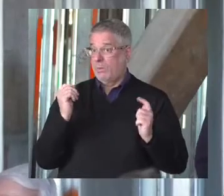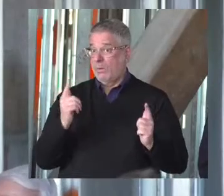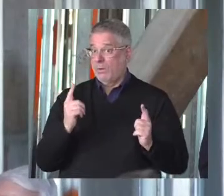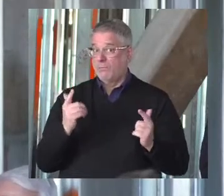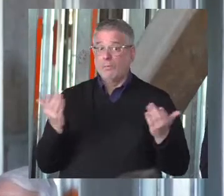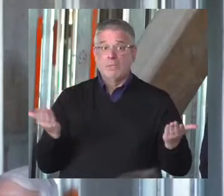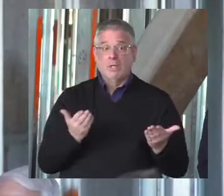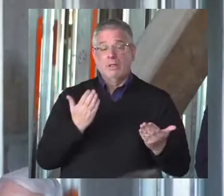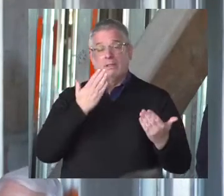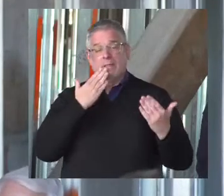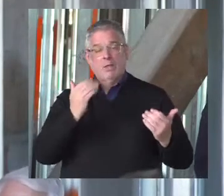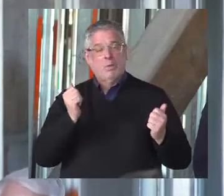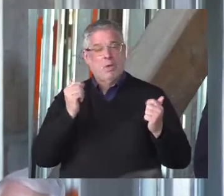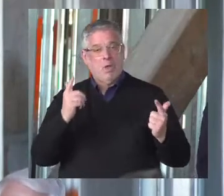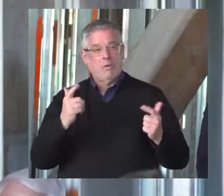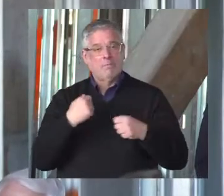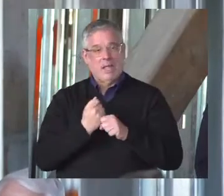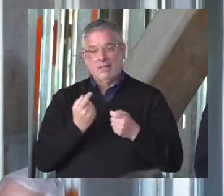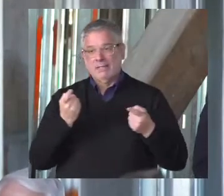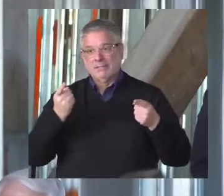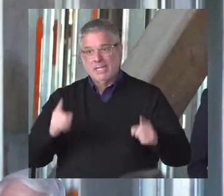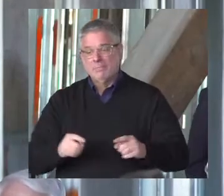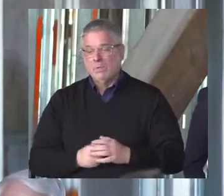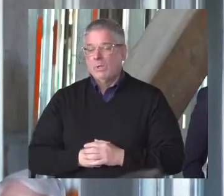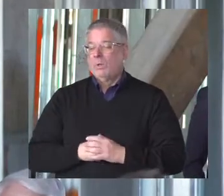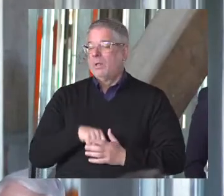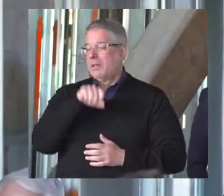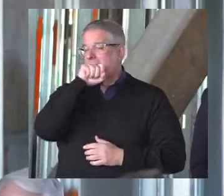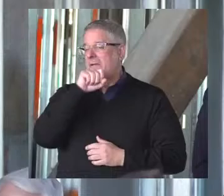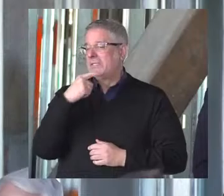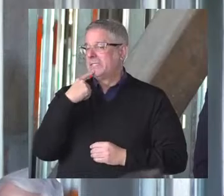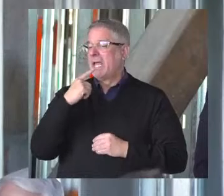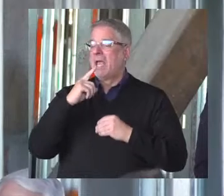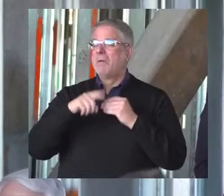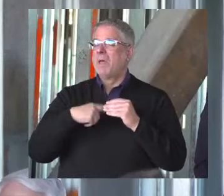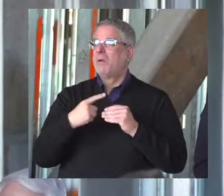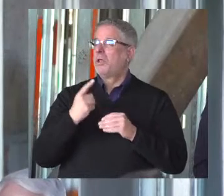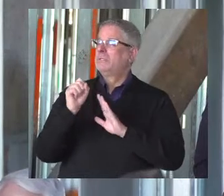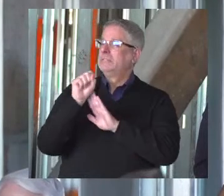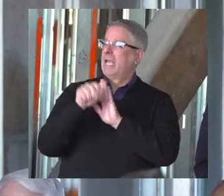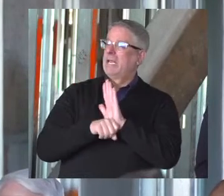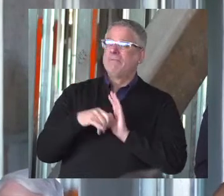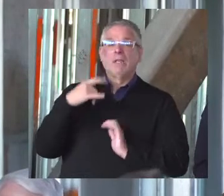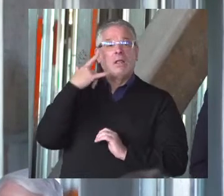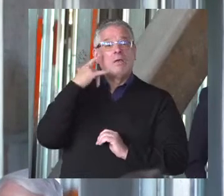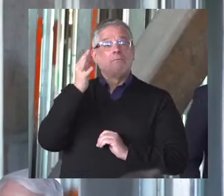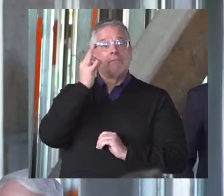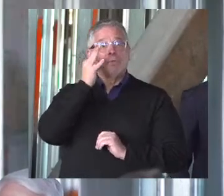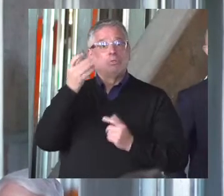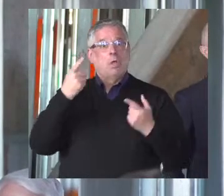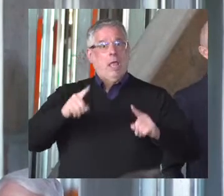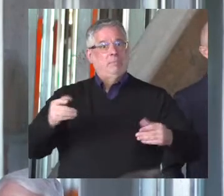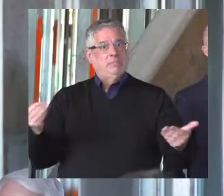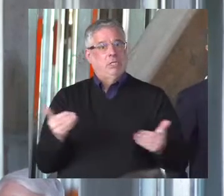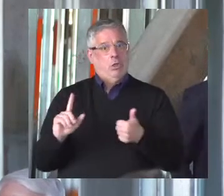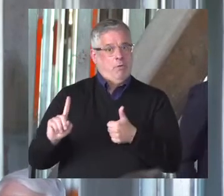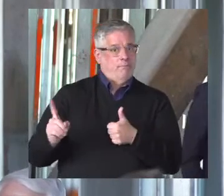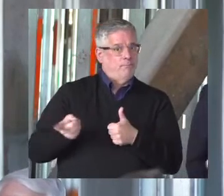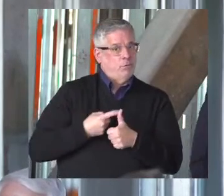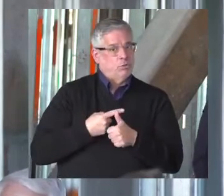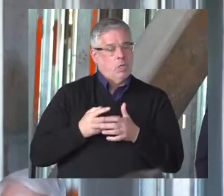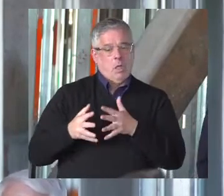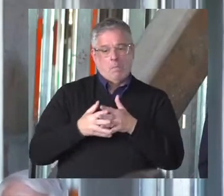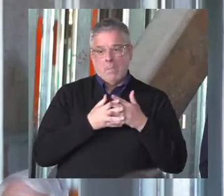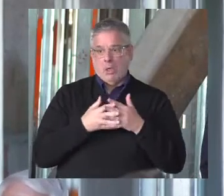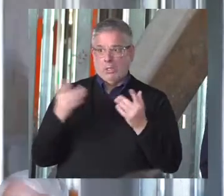for being here. Thank you all for making this happen. We love to say about our state, the state of California, the future happens here first. We're